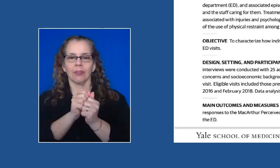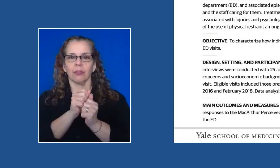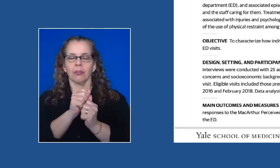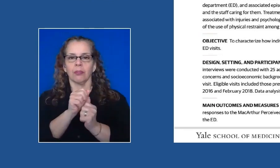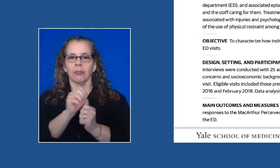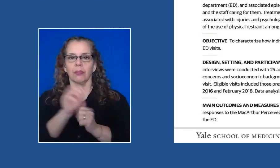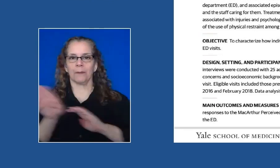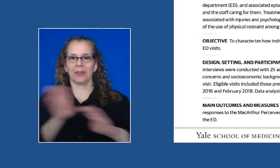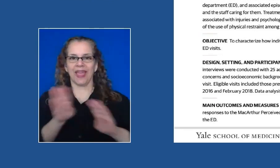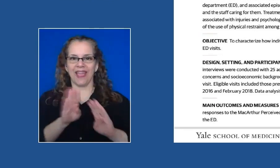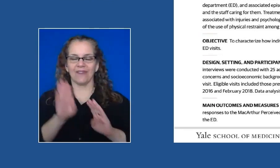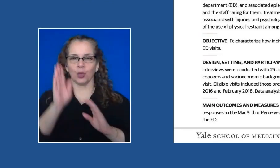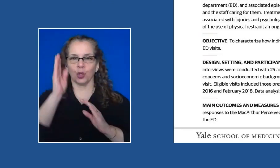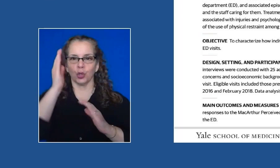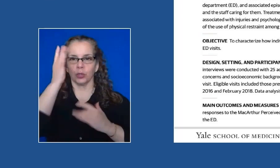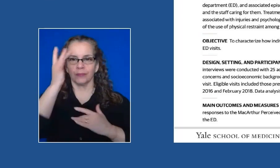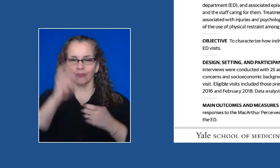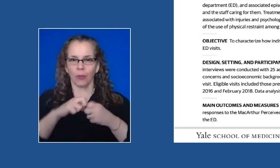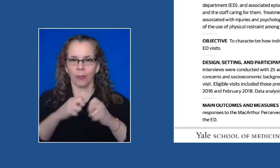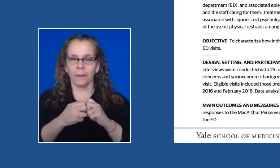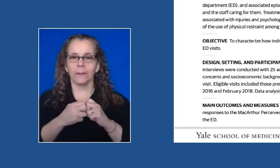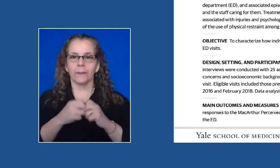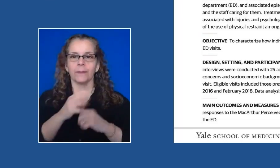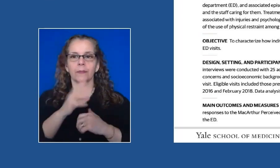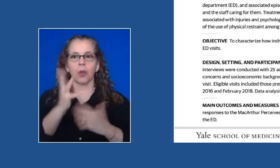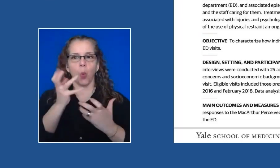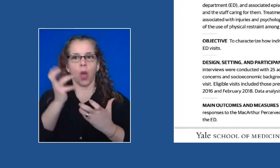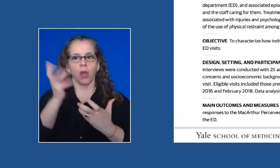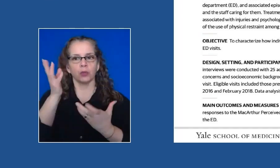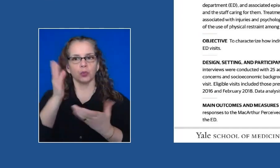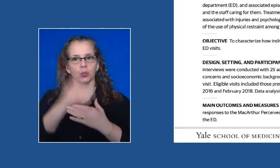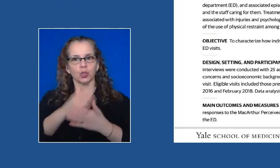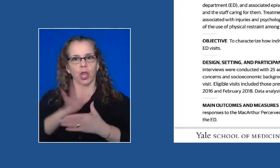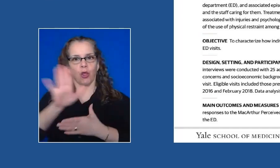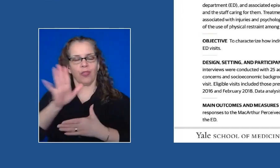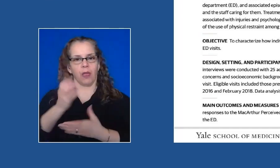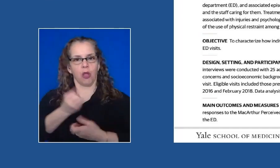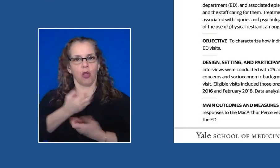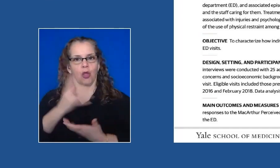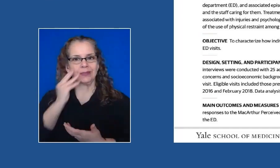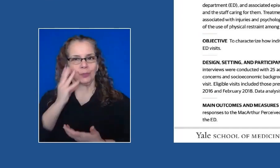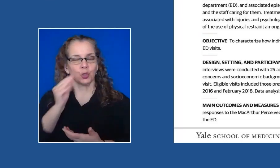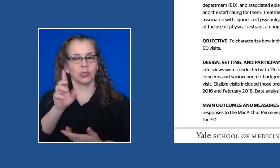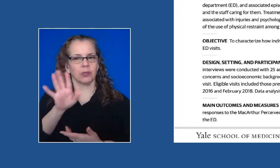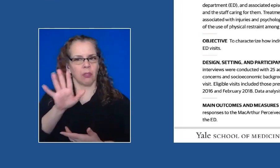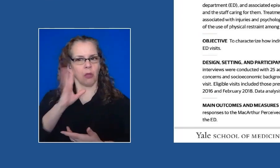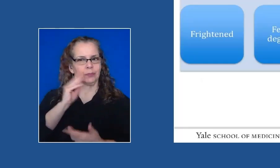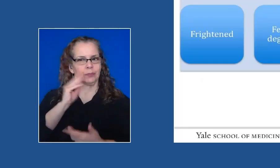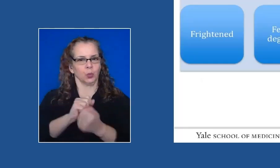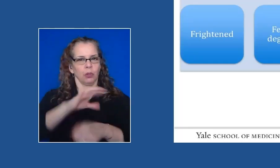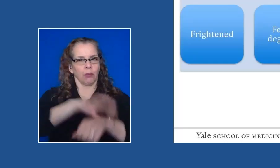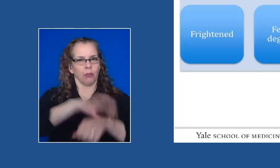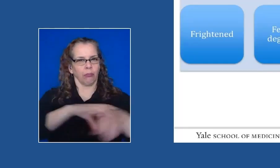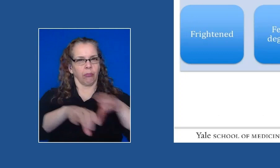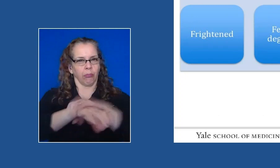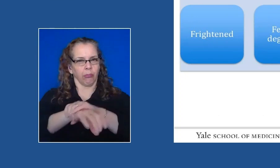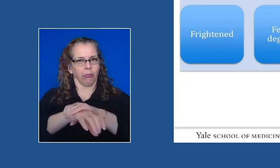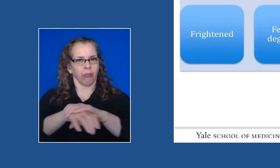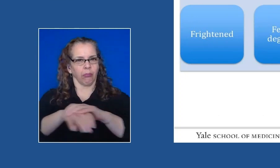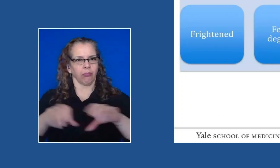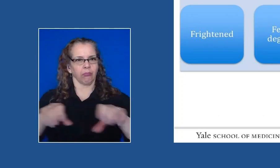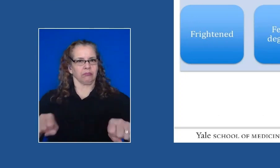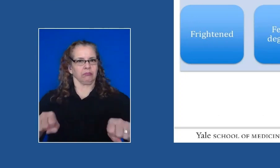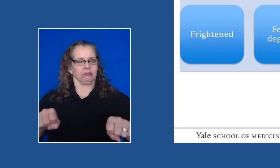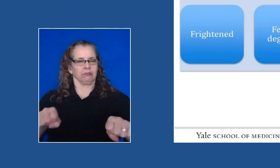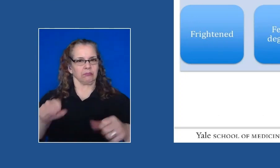them a voice and also wanted to know what it was like for them to receive physical restraint in the emergency department. And not